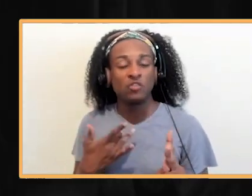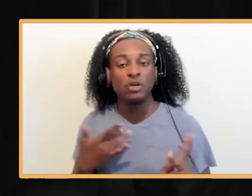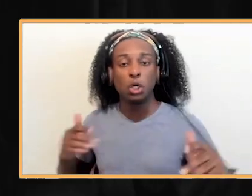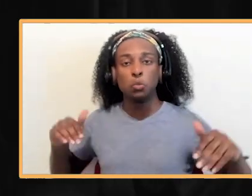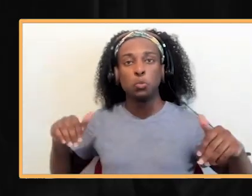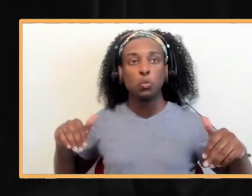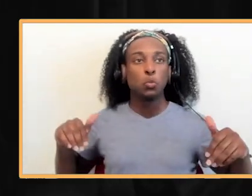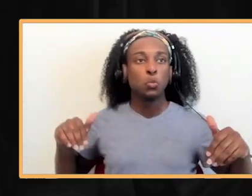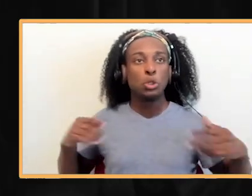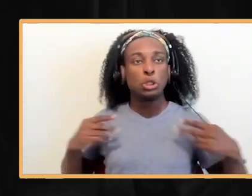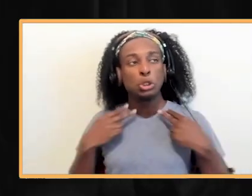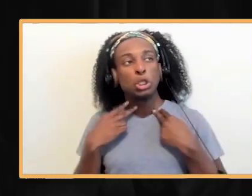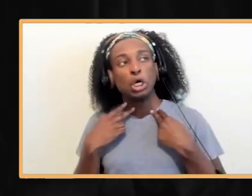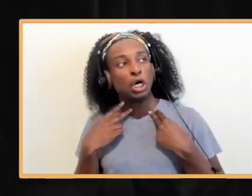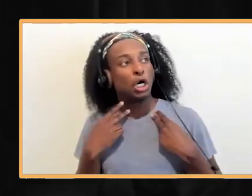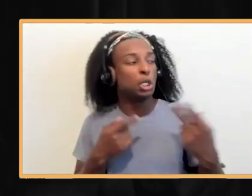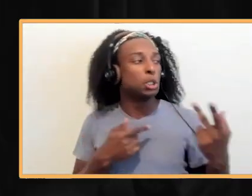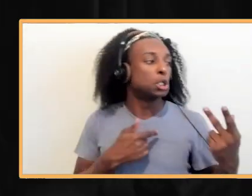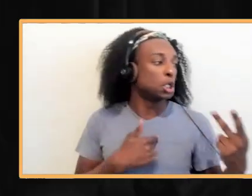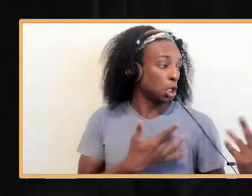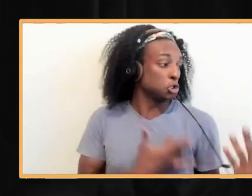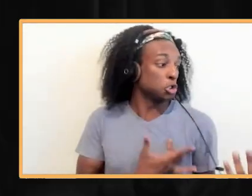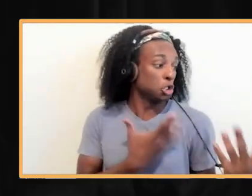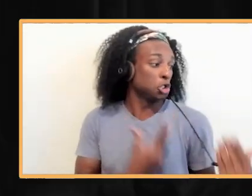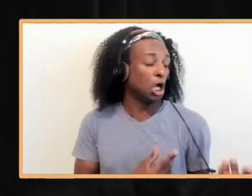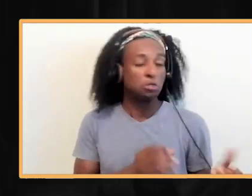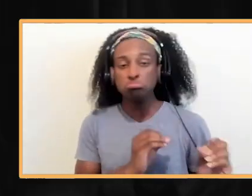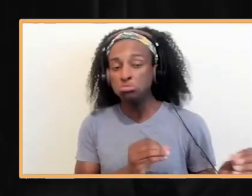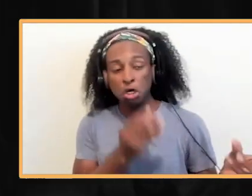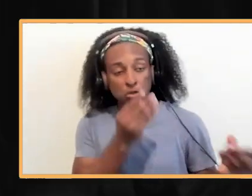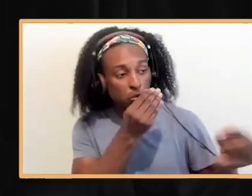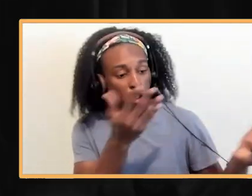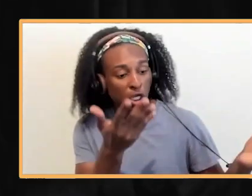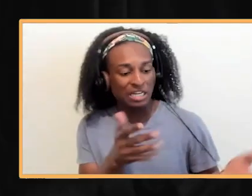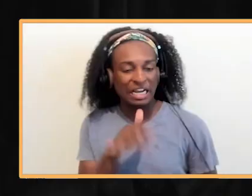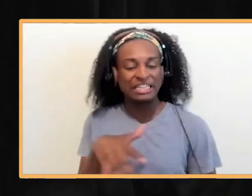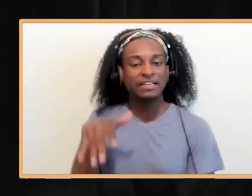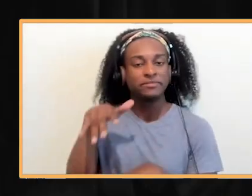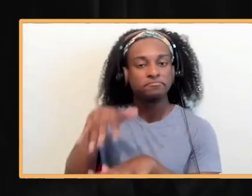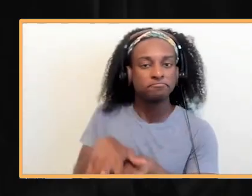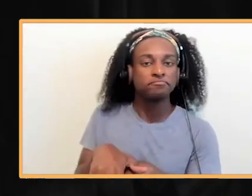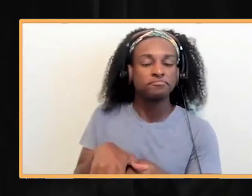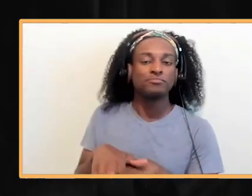that are ultimately rooted in comfort and privilege and